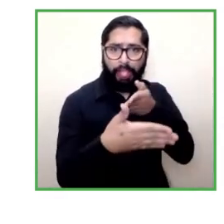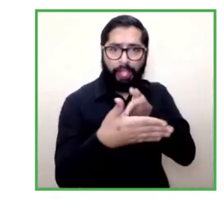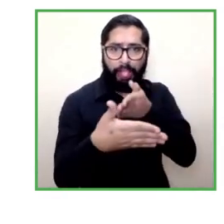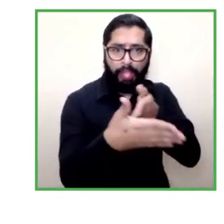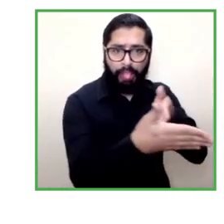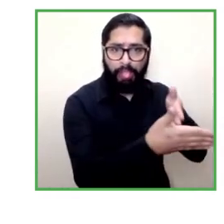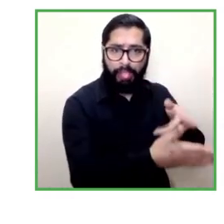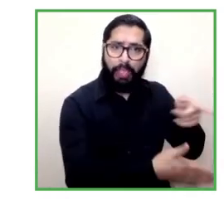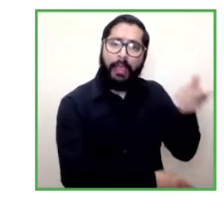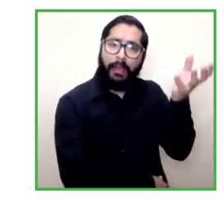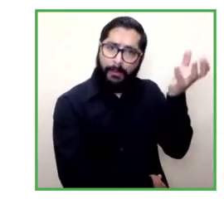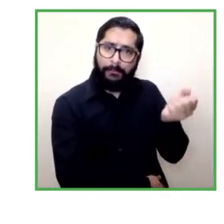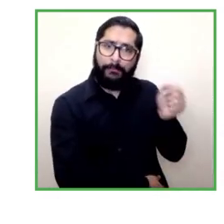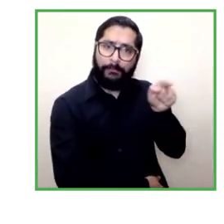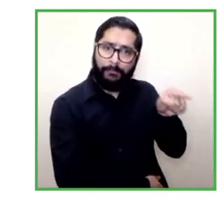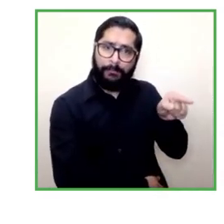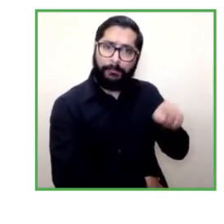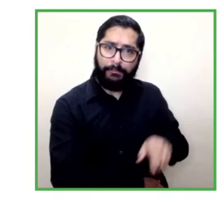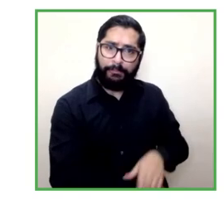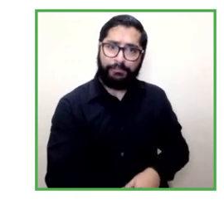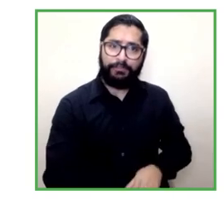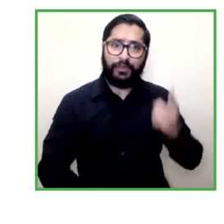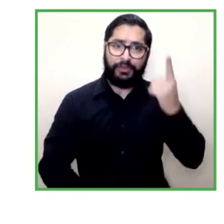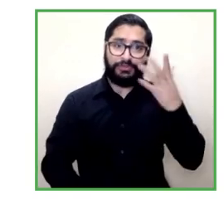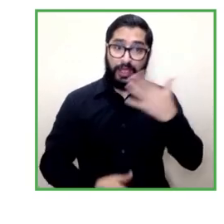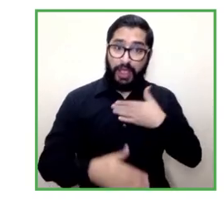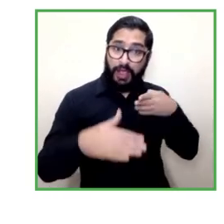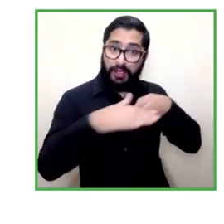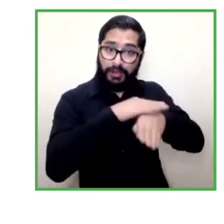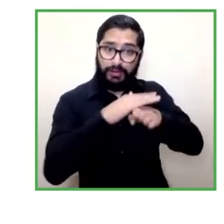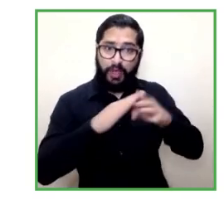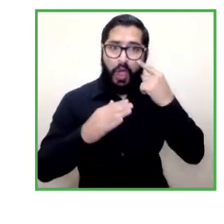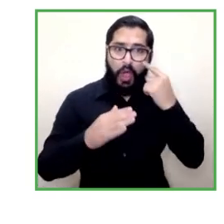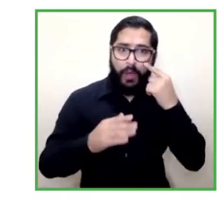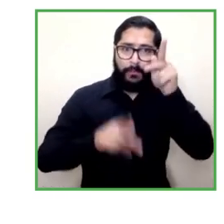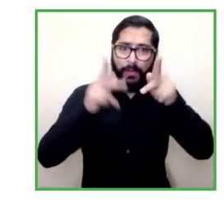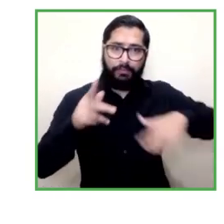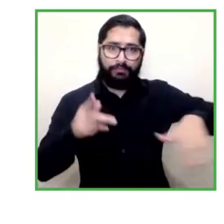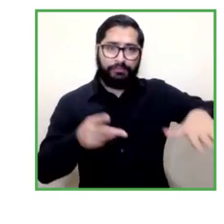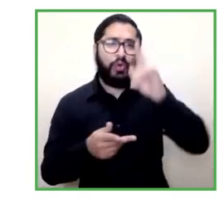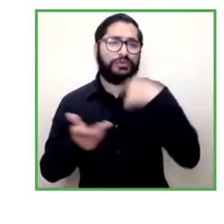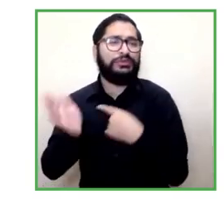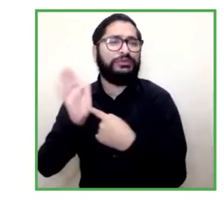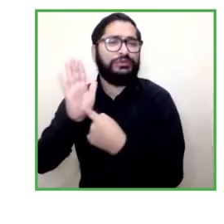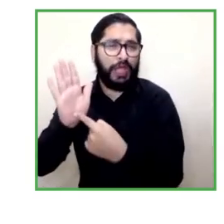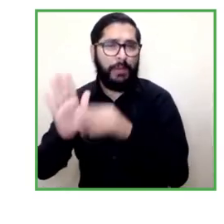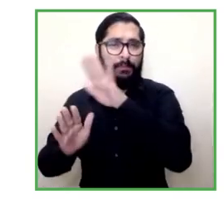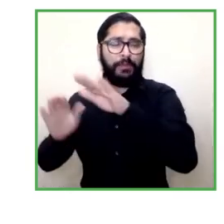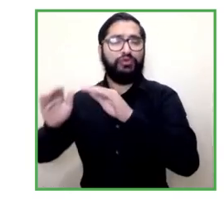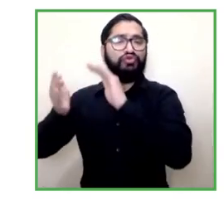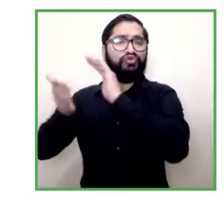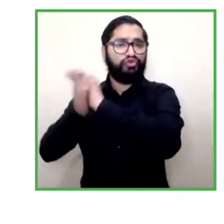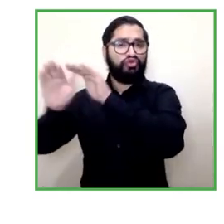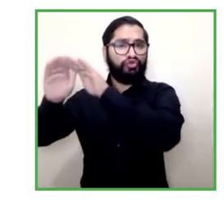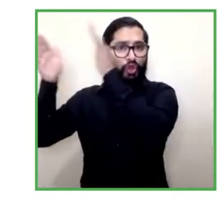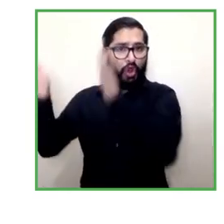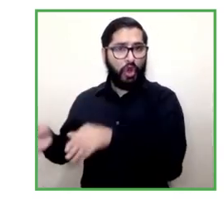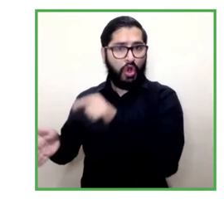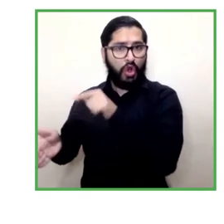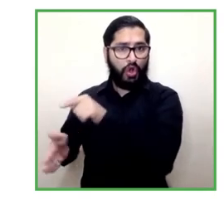to schooling that they would otherwise have. So going out of Norway, which is, you know, Northern